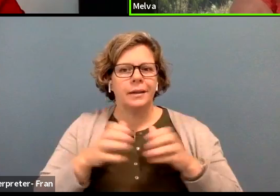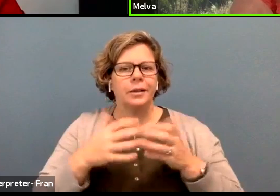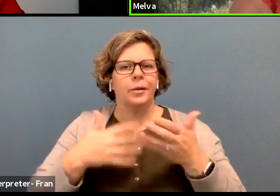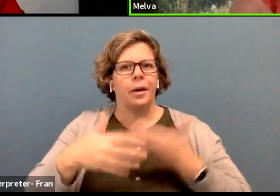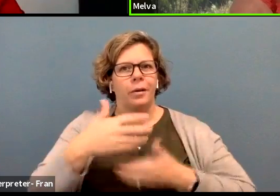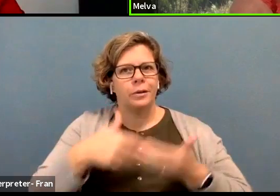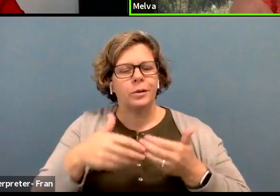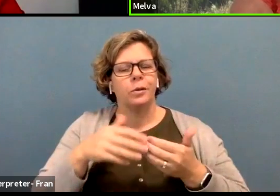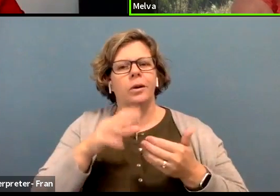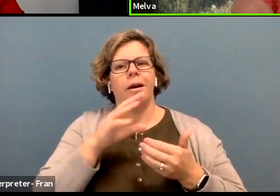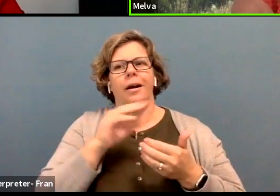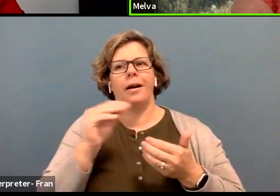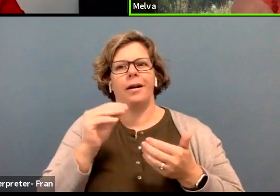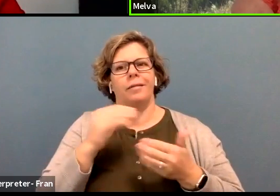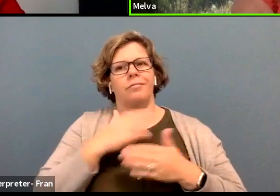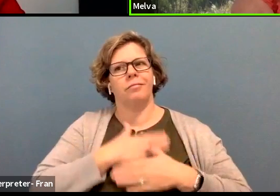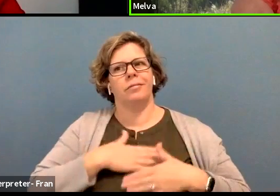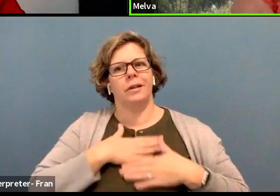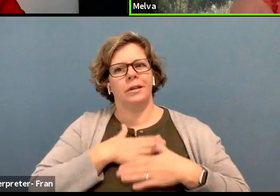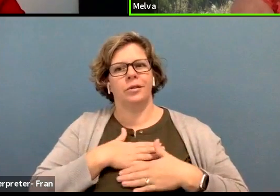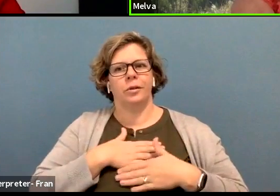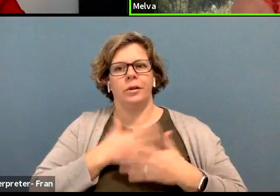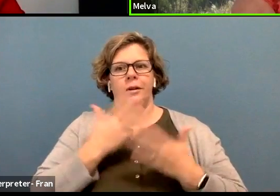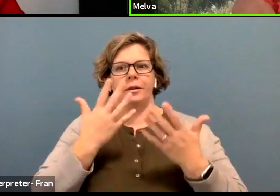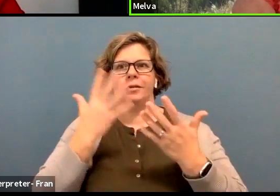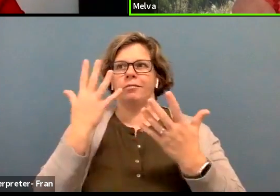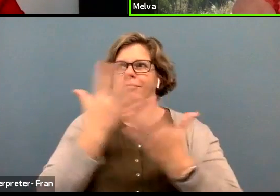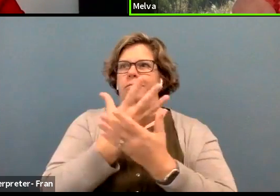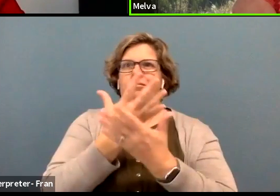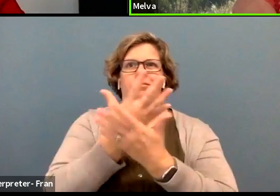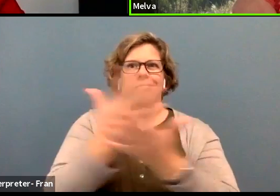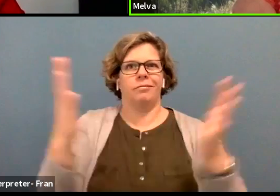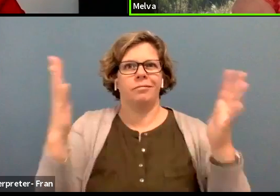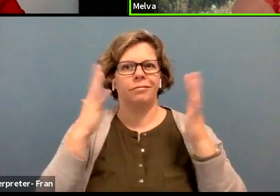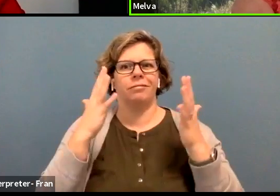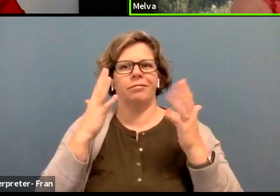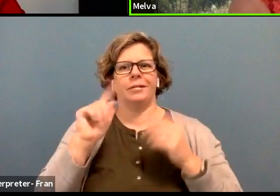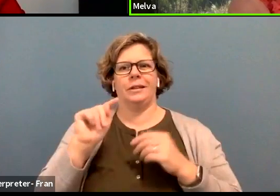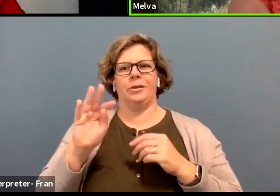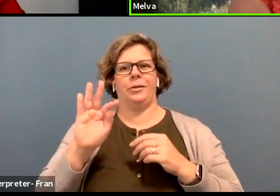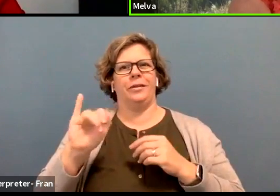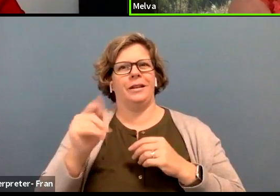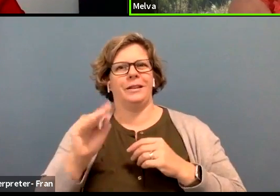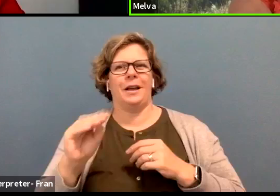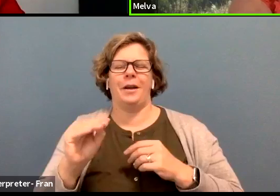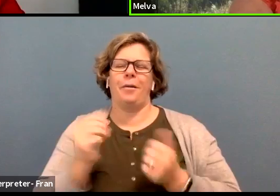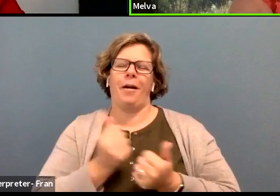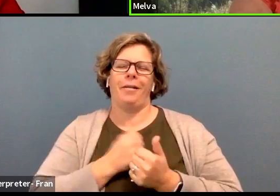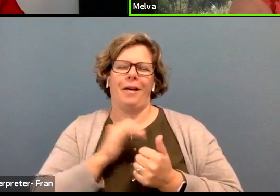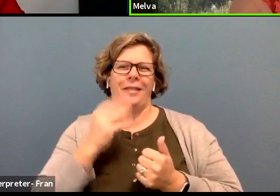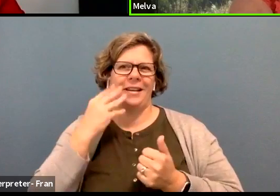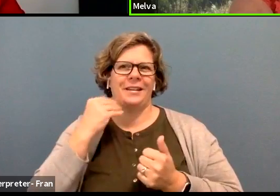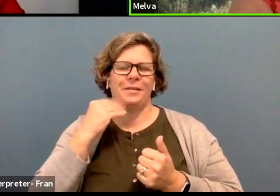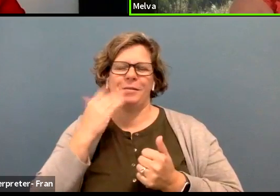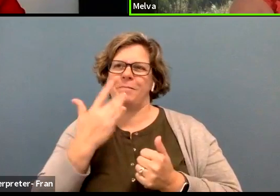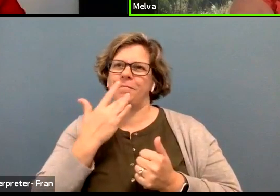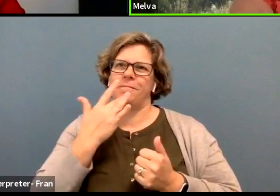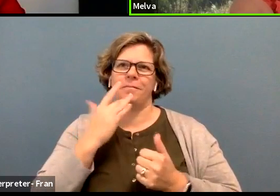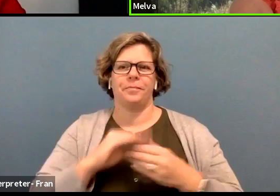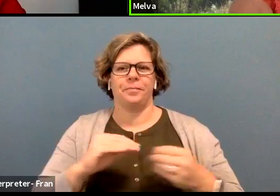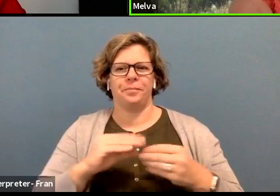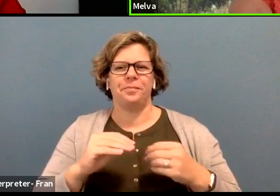and enjoy nature here in Twin Falls, Idaho. So that's one of my favorite